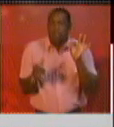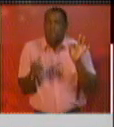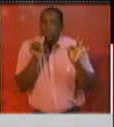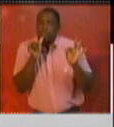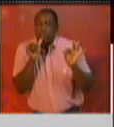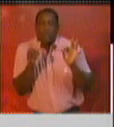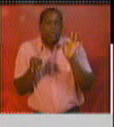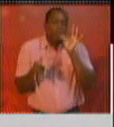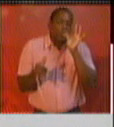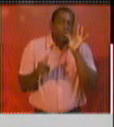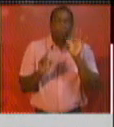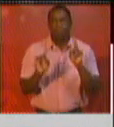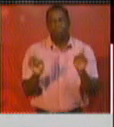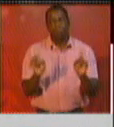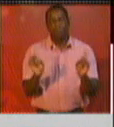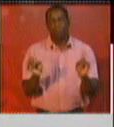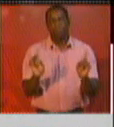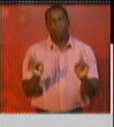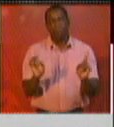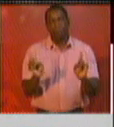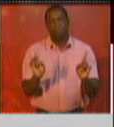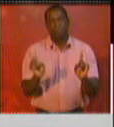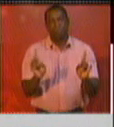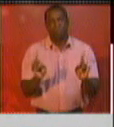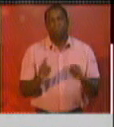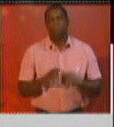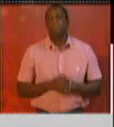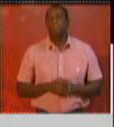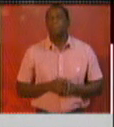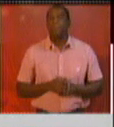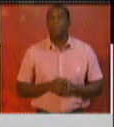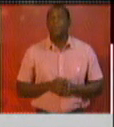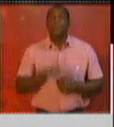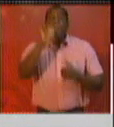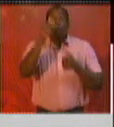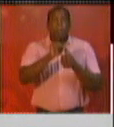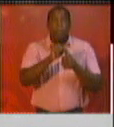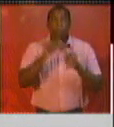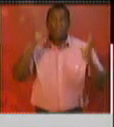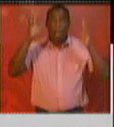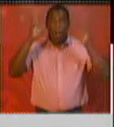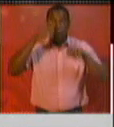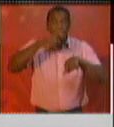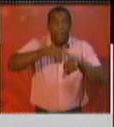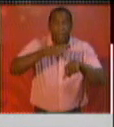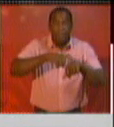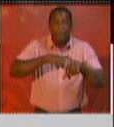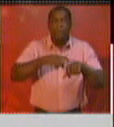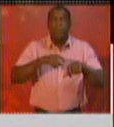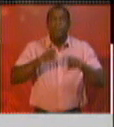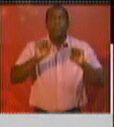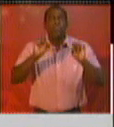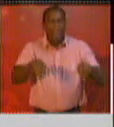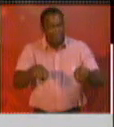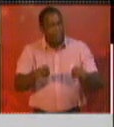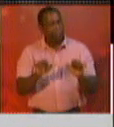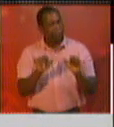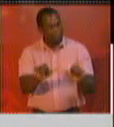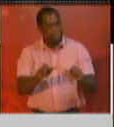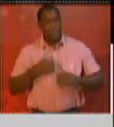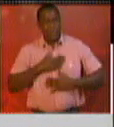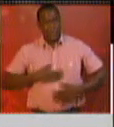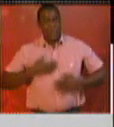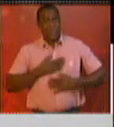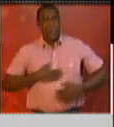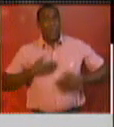Persons are well positioned to enjoy the virtual expressions of the various art forms while observing safety protocols